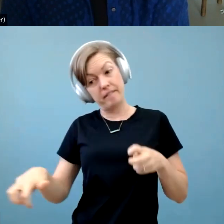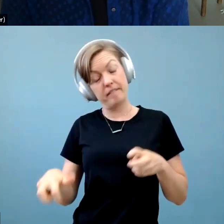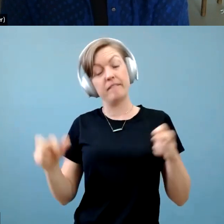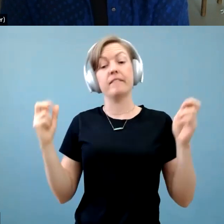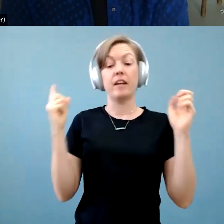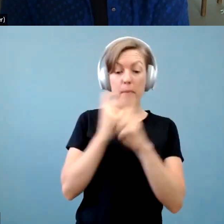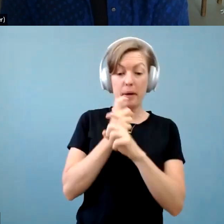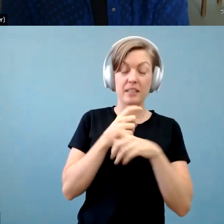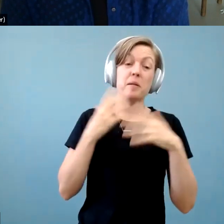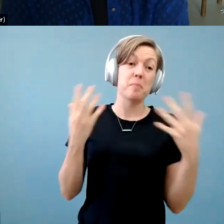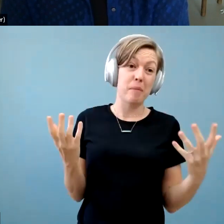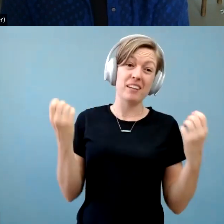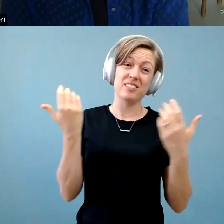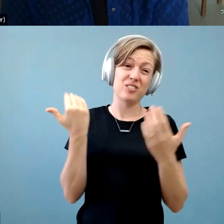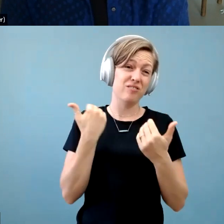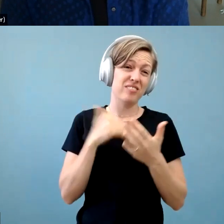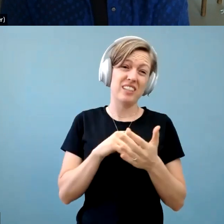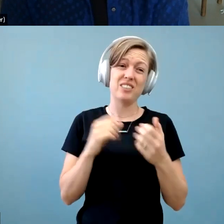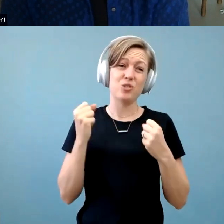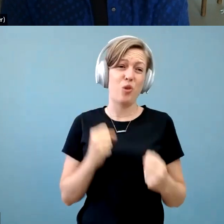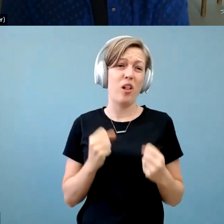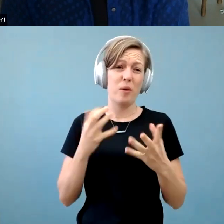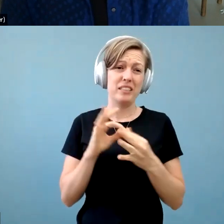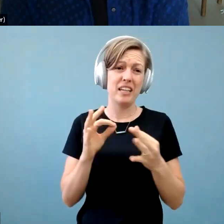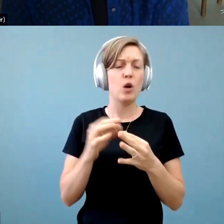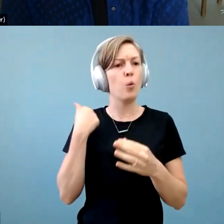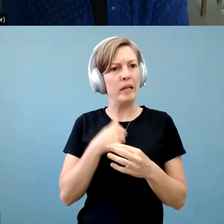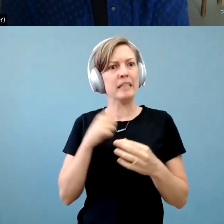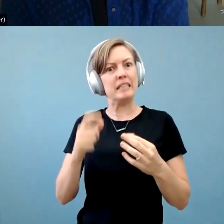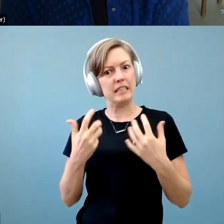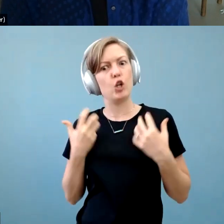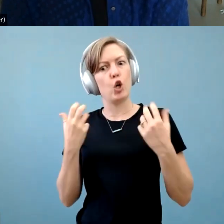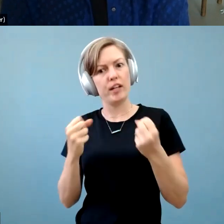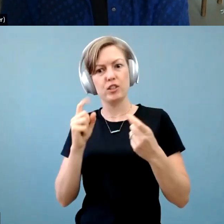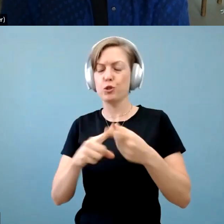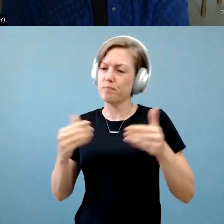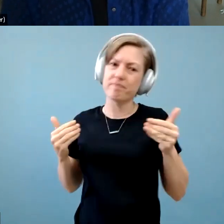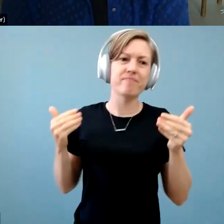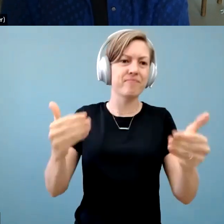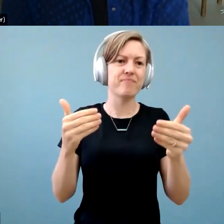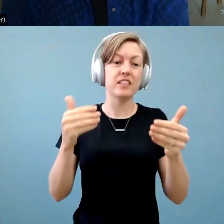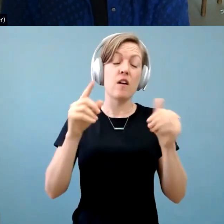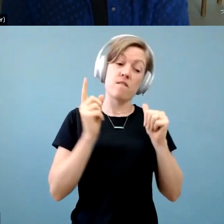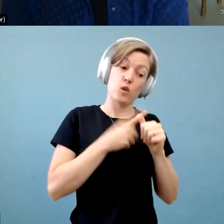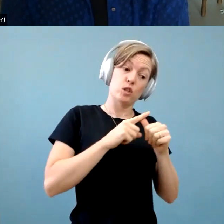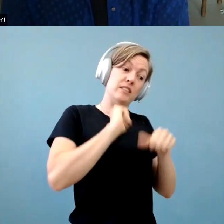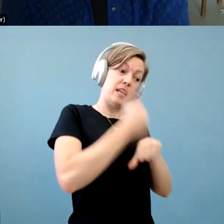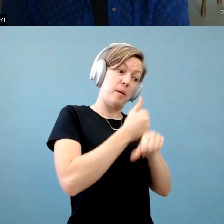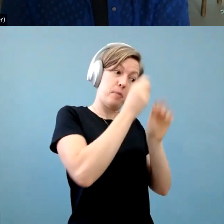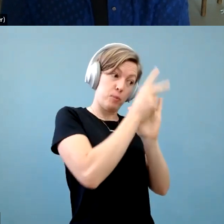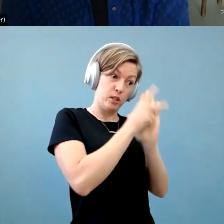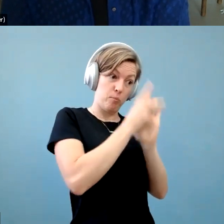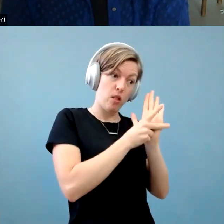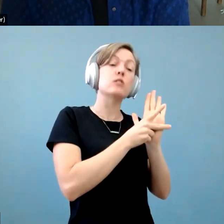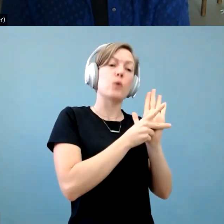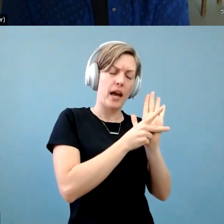just say as strongly as possible that we actually do need the courage to seek those first principles wherever they may lead us, and